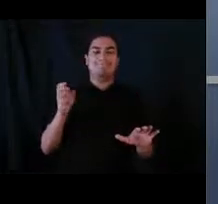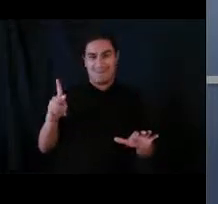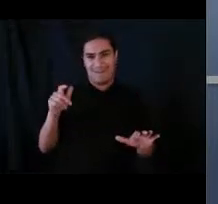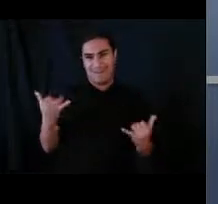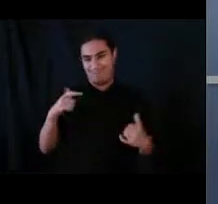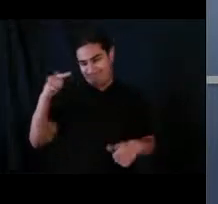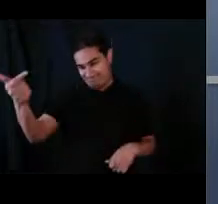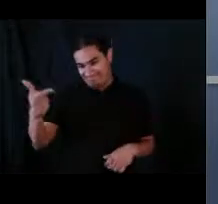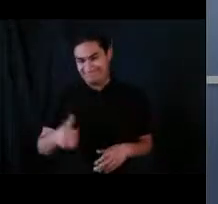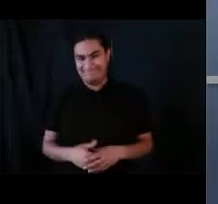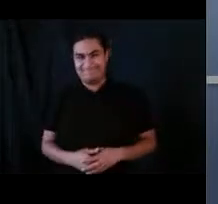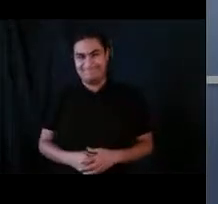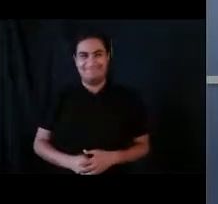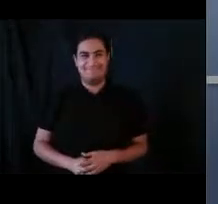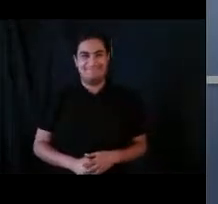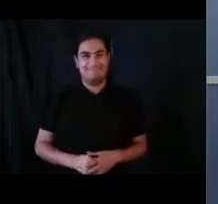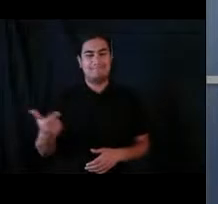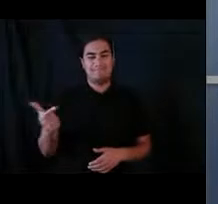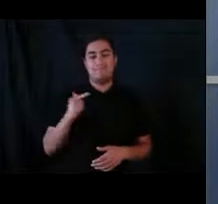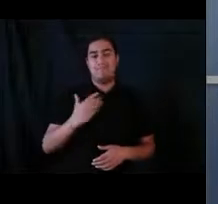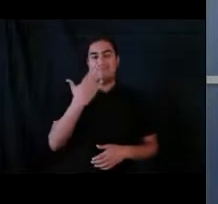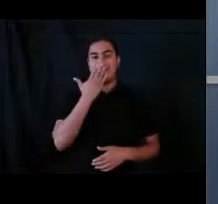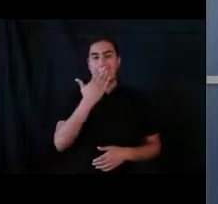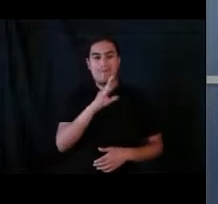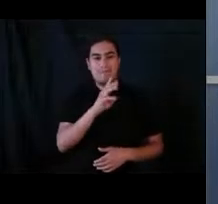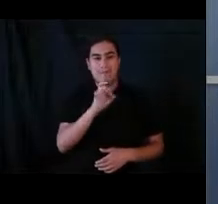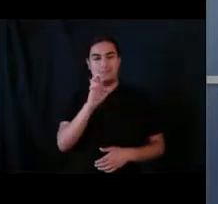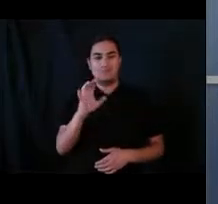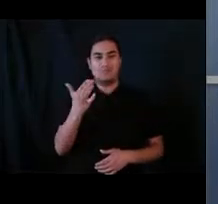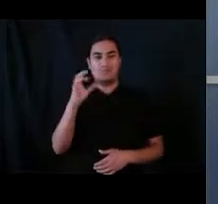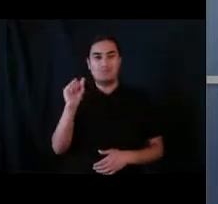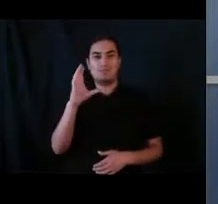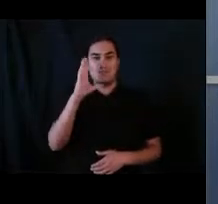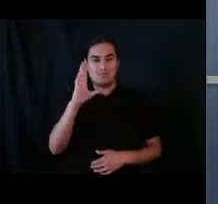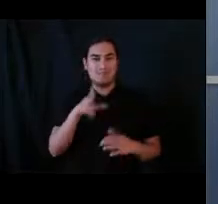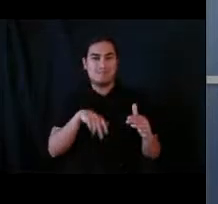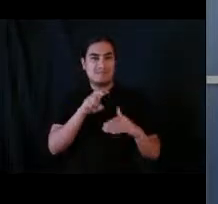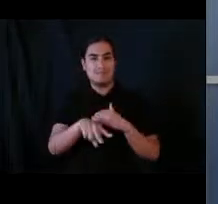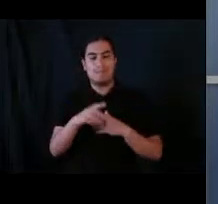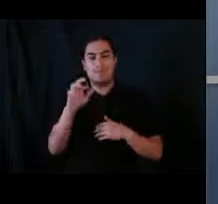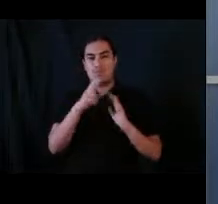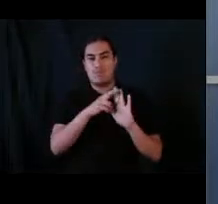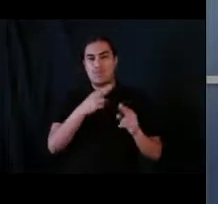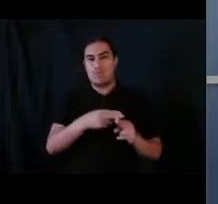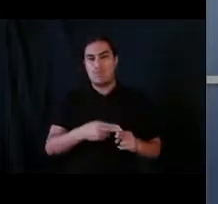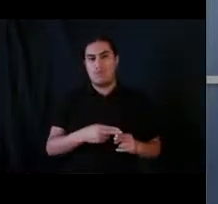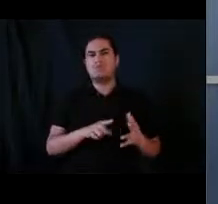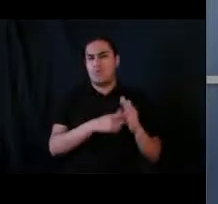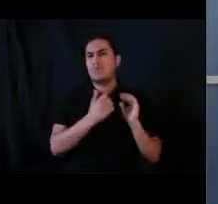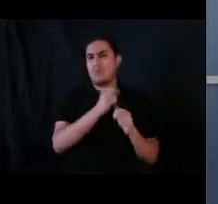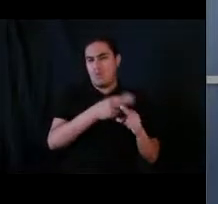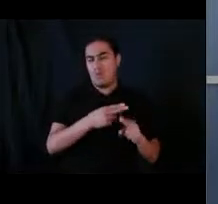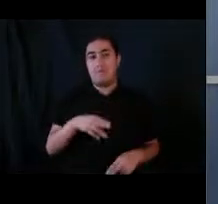go thank you madam charles start off with the role if that's okay commissioner bradshaw